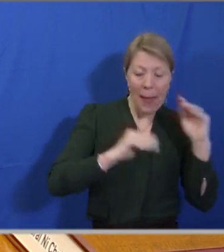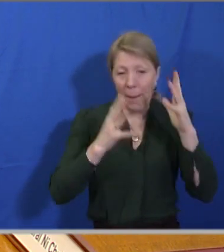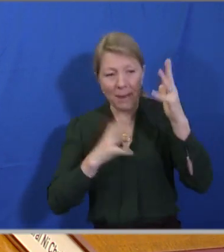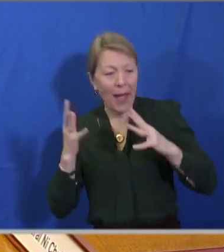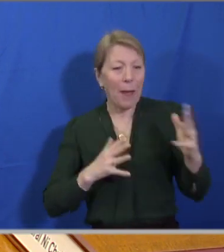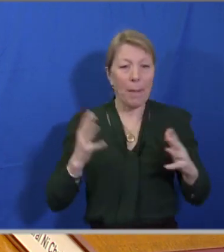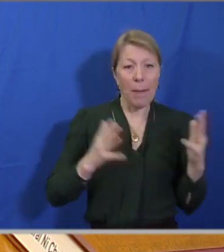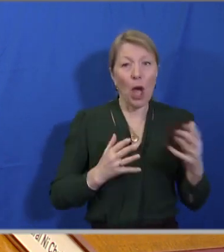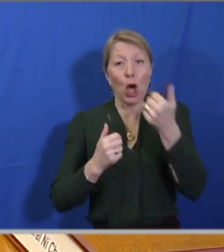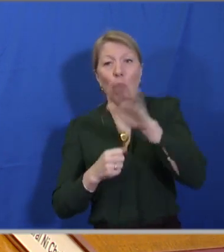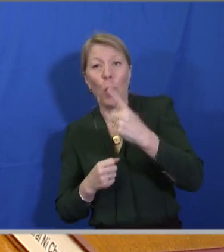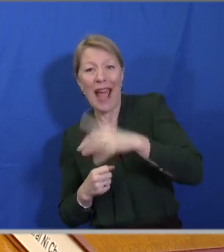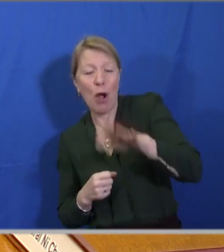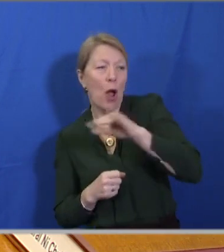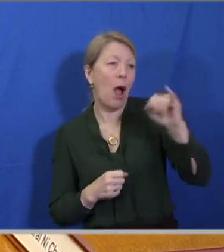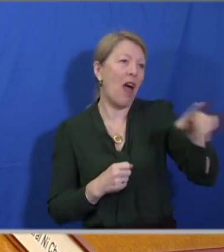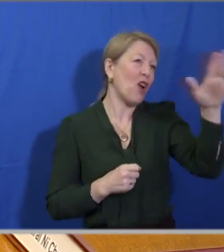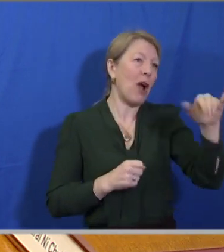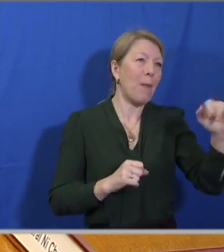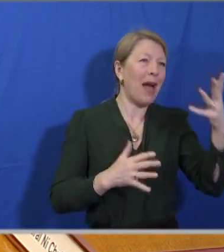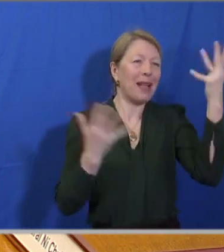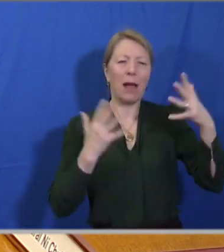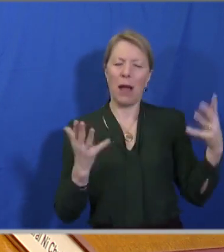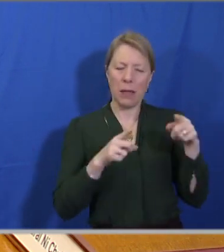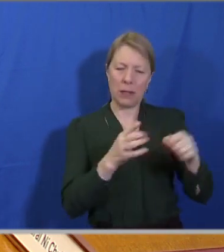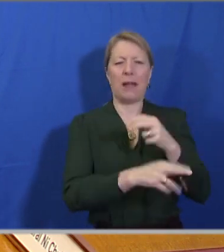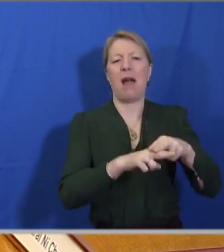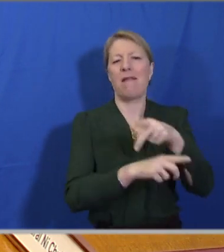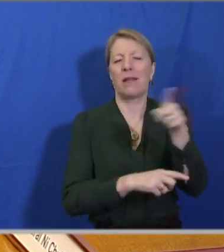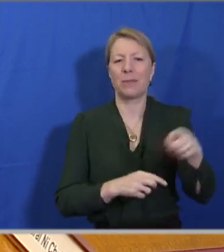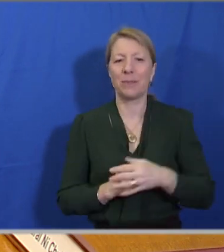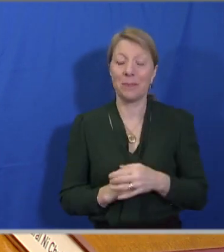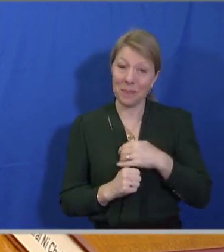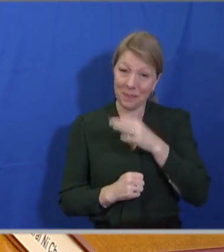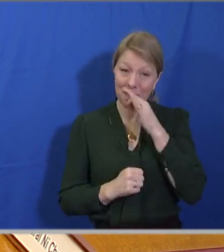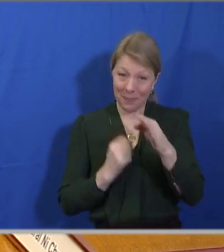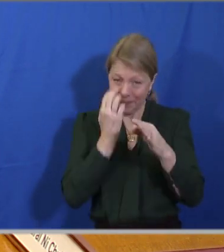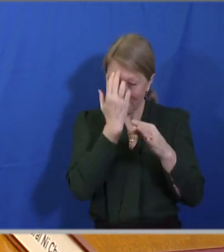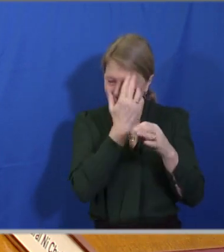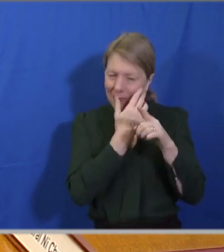So I just want to put that. The last question I have, Chair, is this. Has the £500 payment